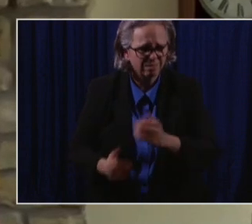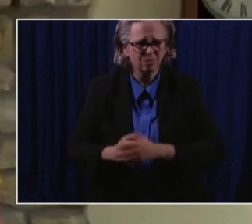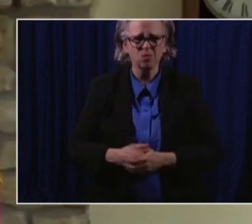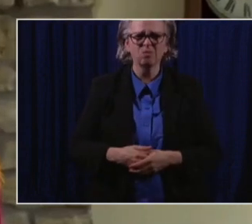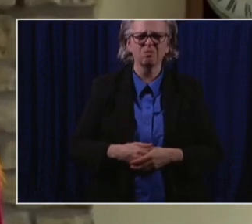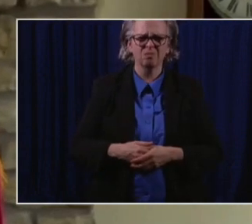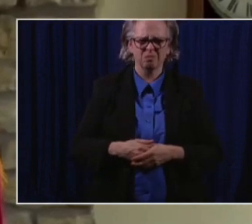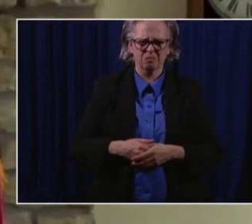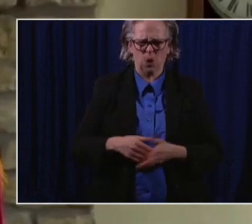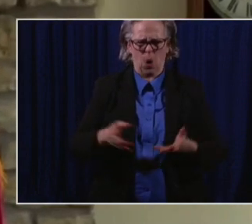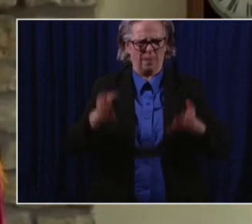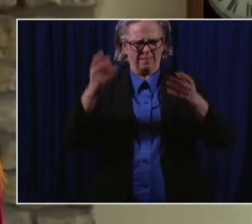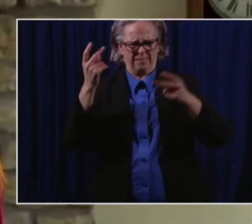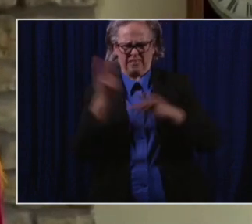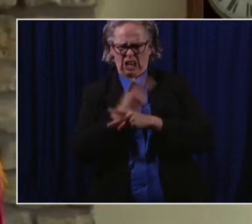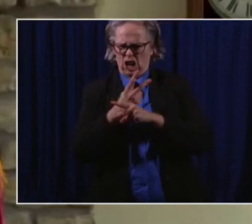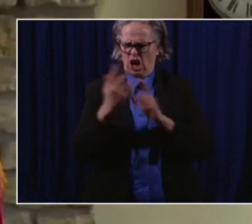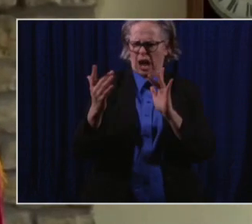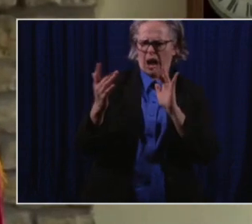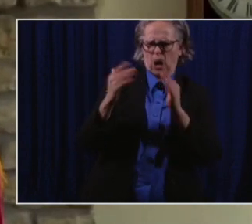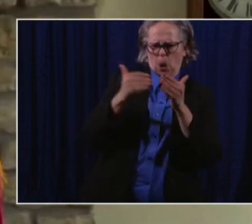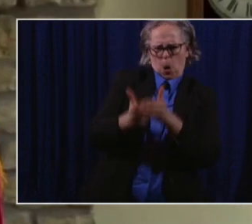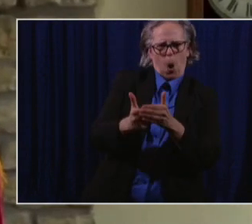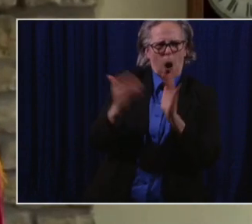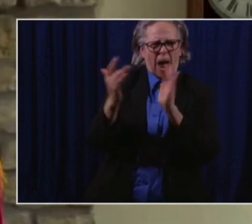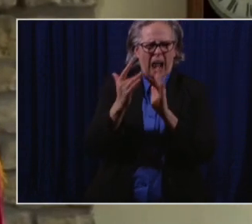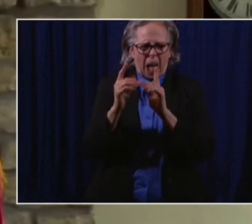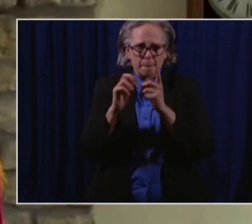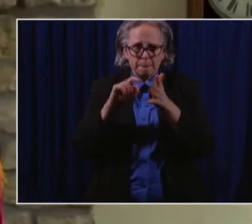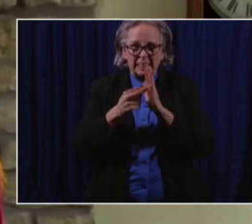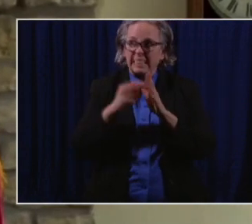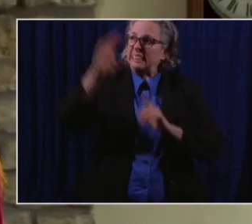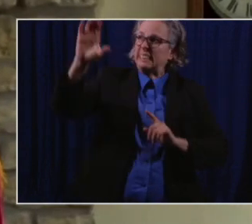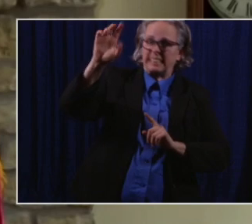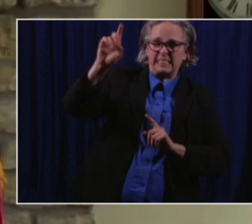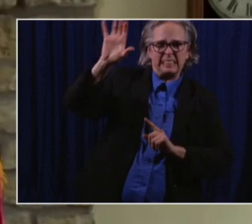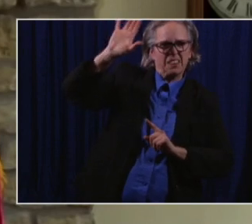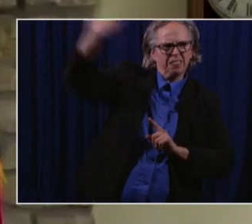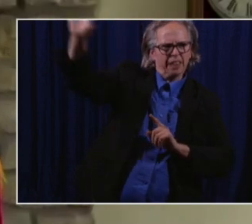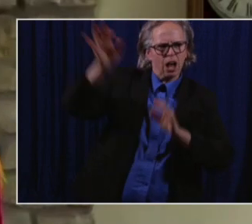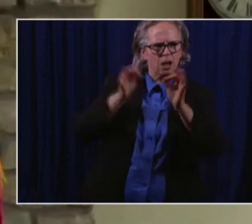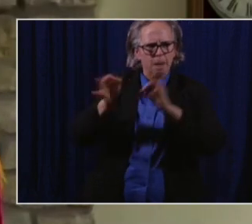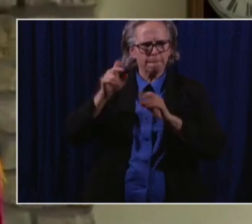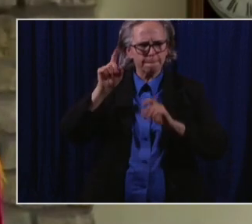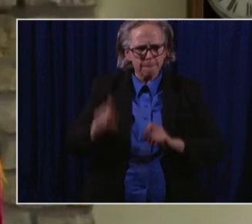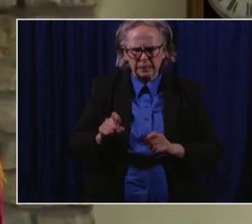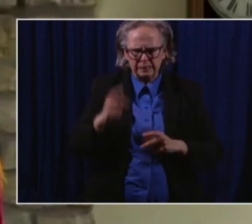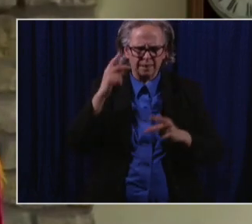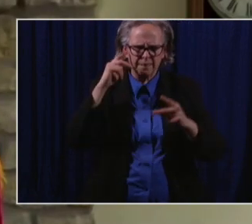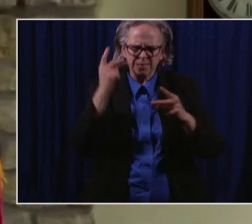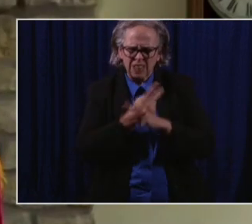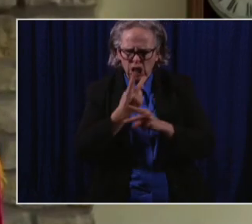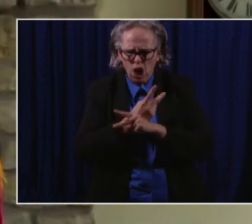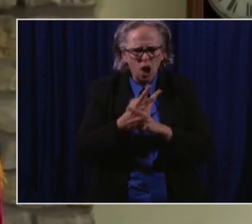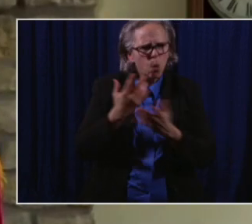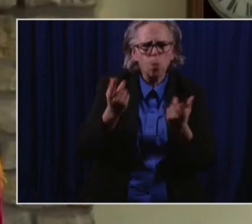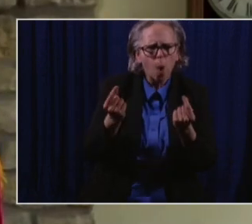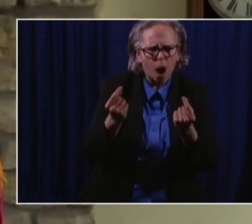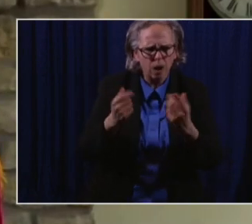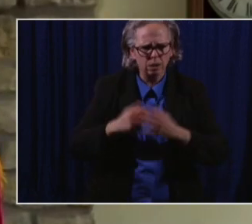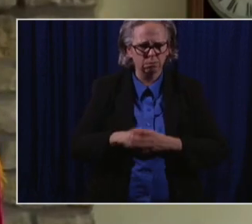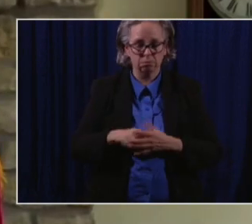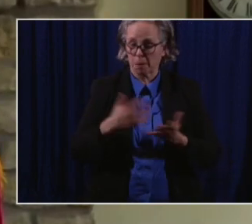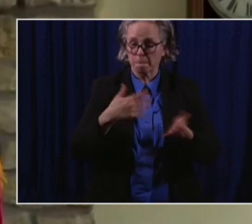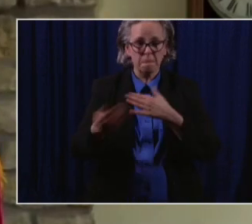contact should be made, this is what the CDC says, irrespective of whether the person with COVID-19 or the contact was wearing